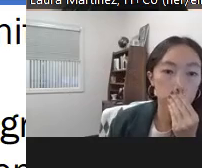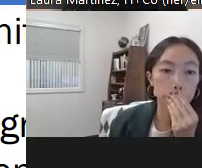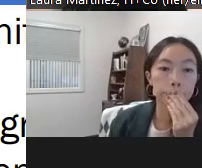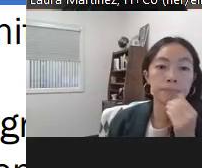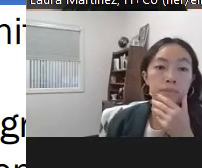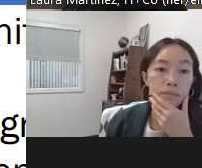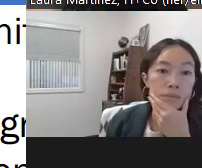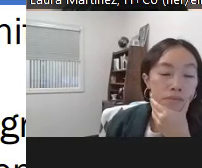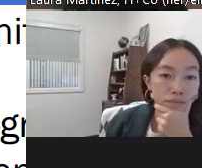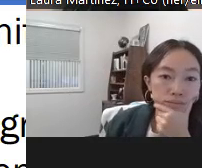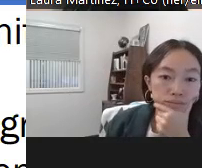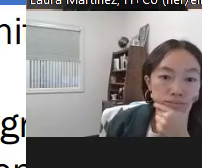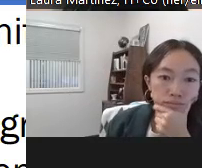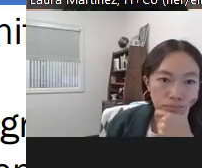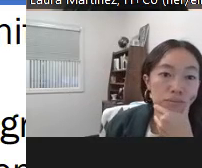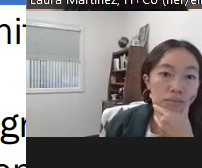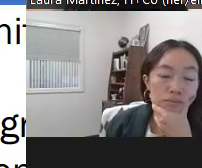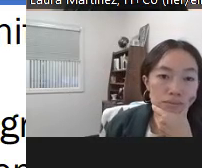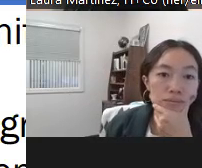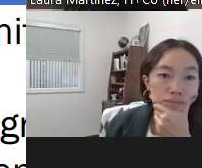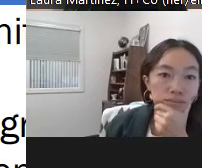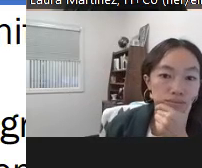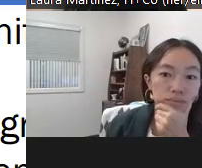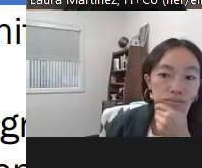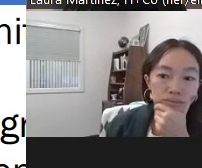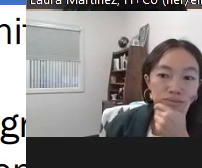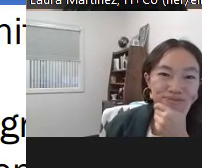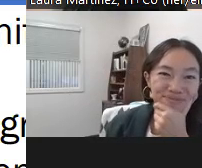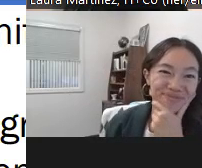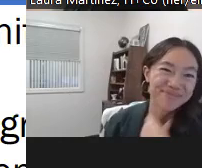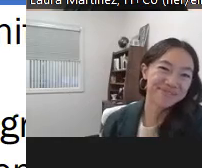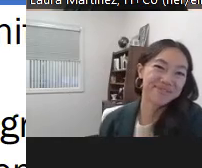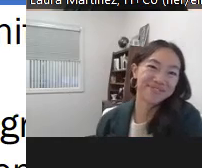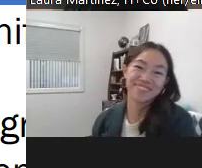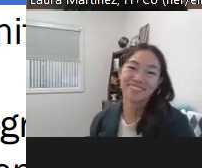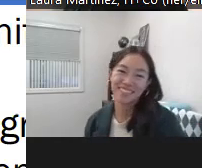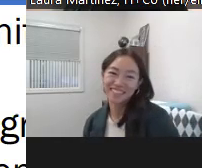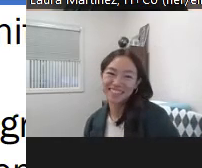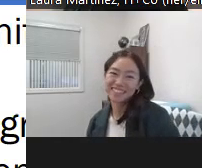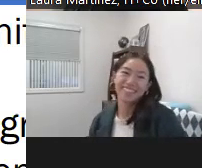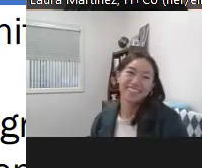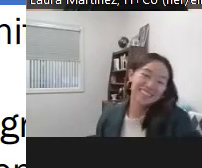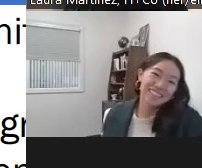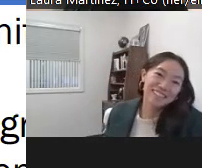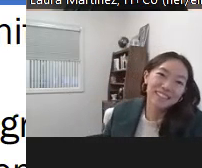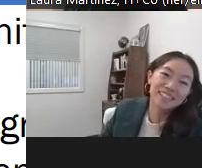older house. My home was built in 1956, the year I was born. Praise the Lord. And